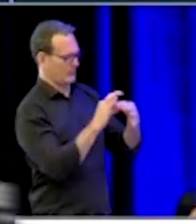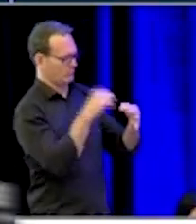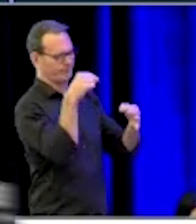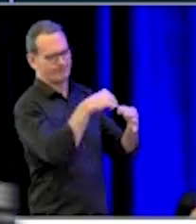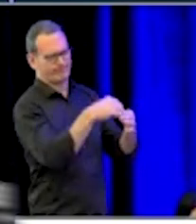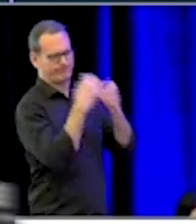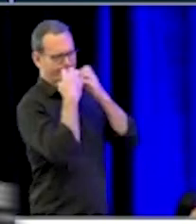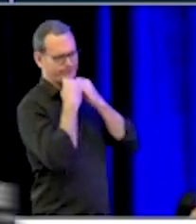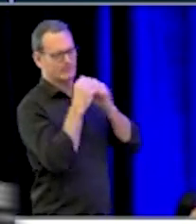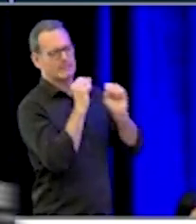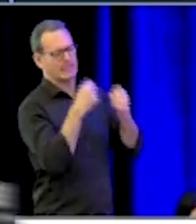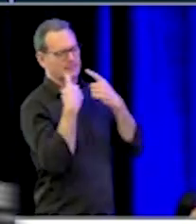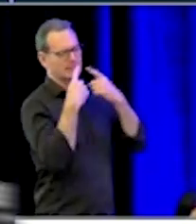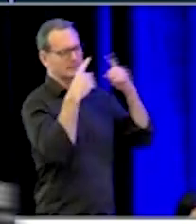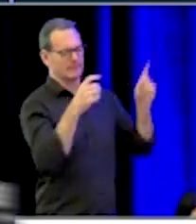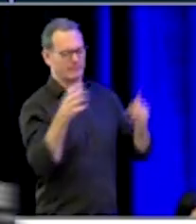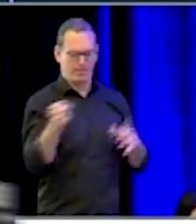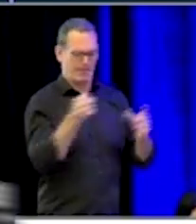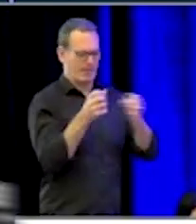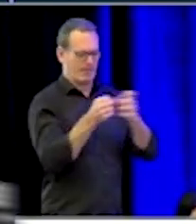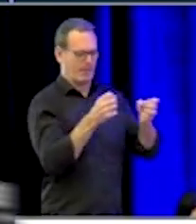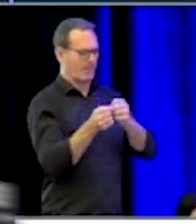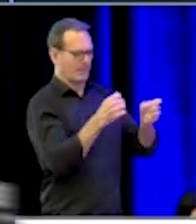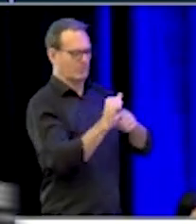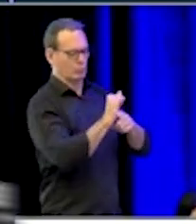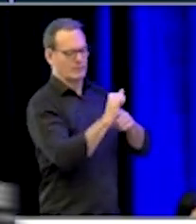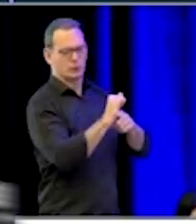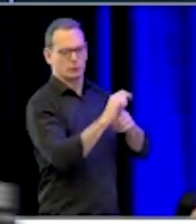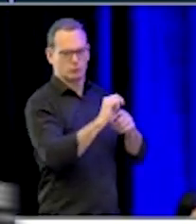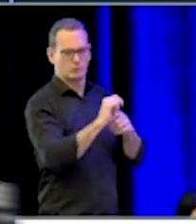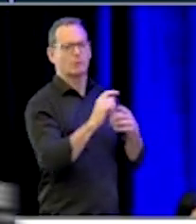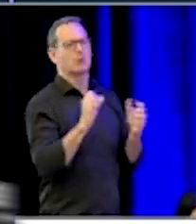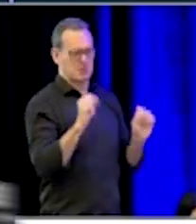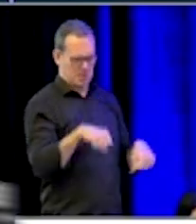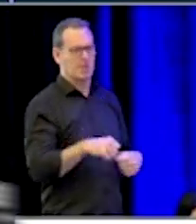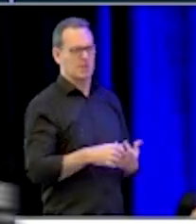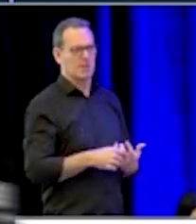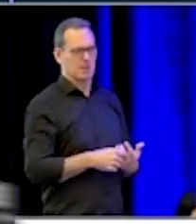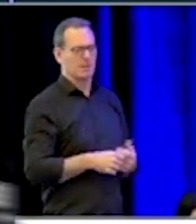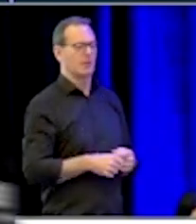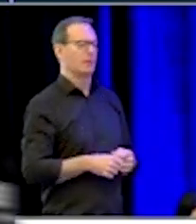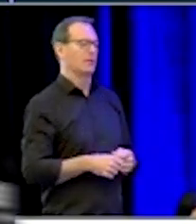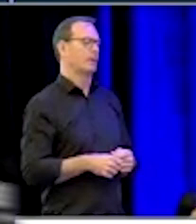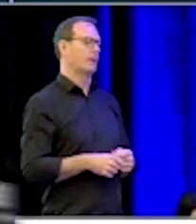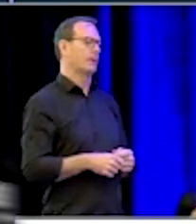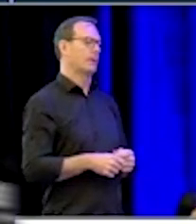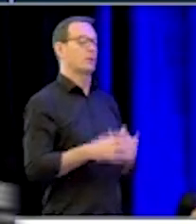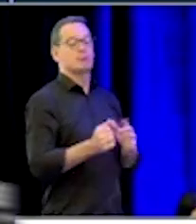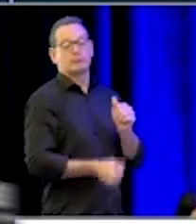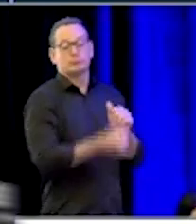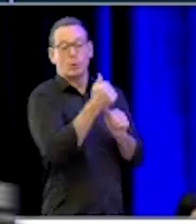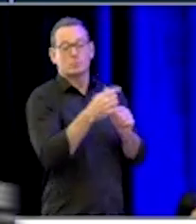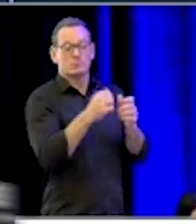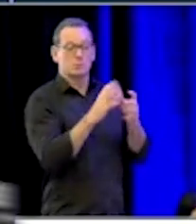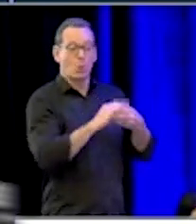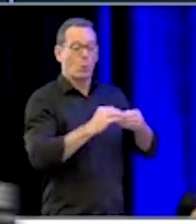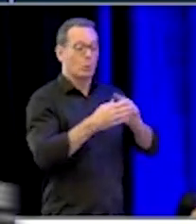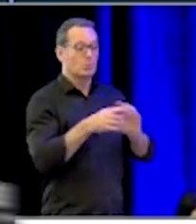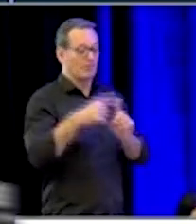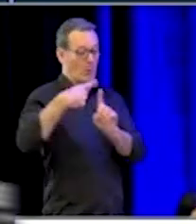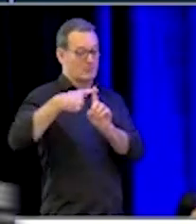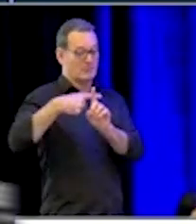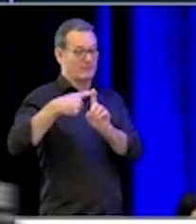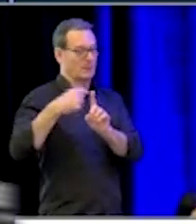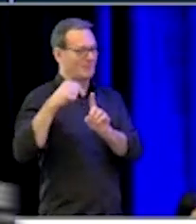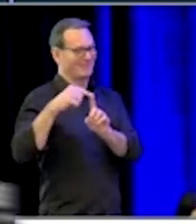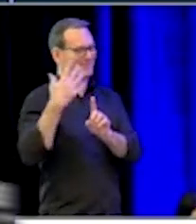placing people with disabilities in apprenticeship training. And most of the success stories we have involved good